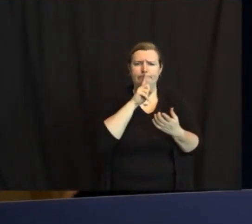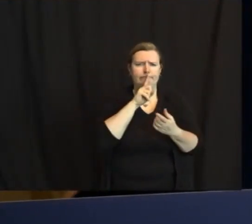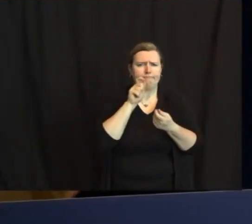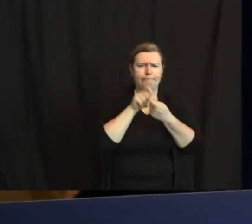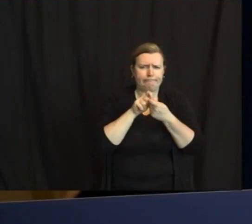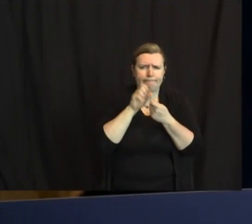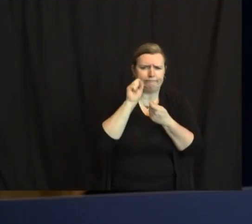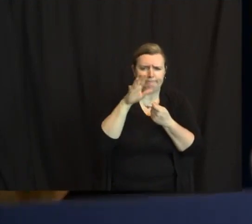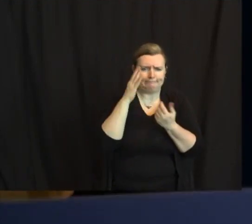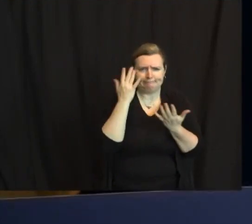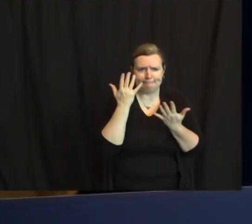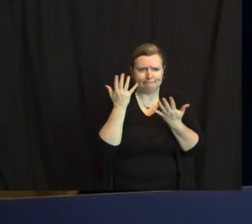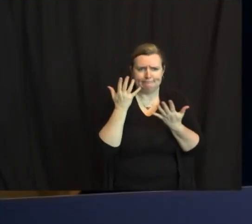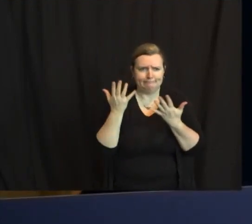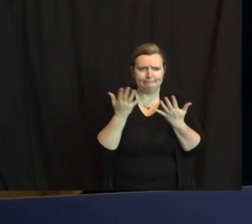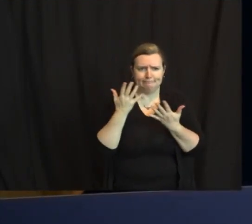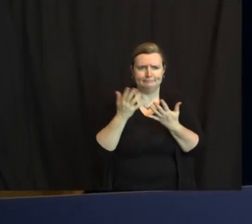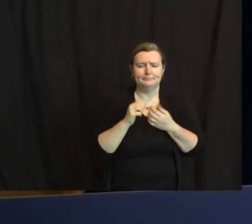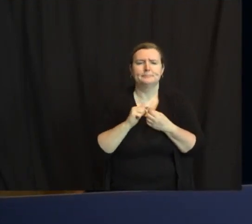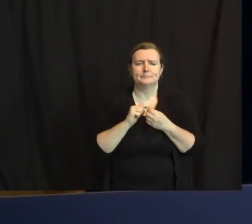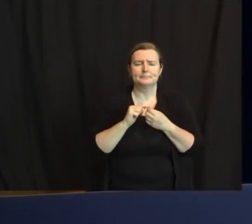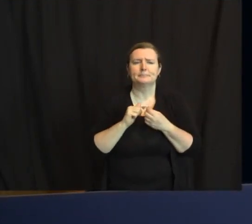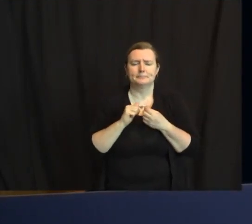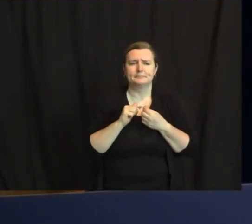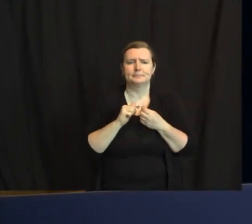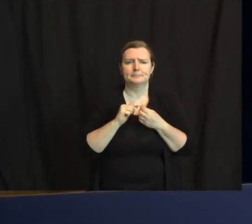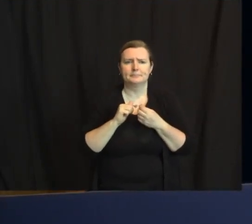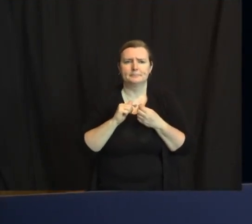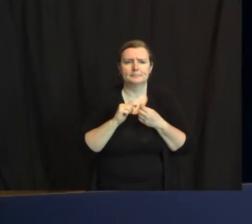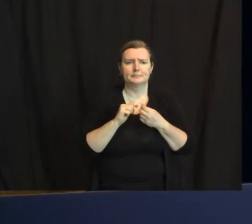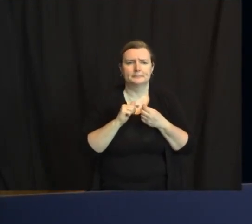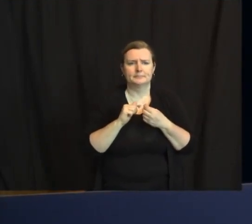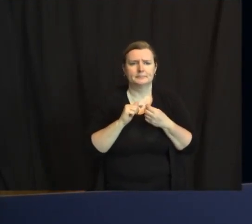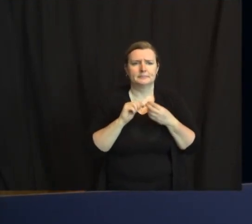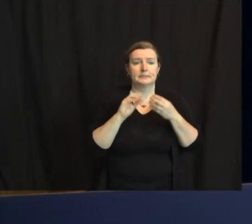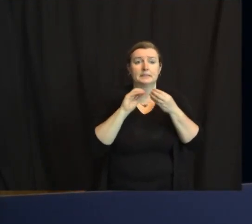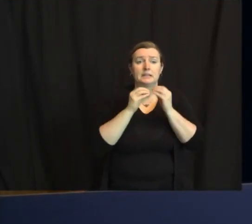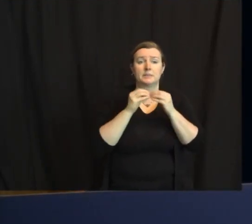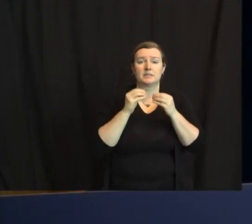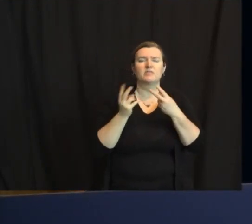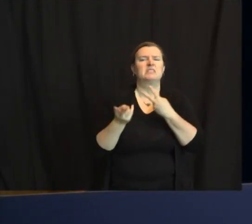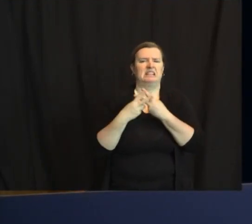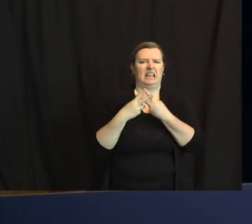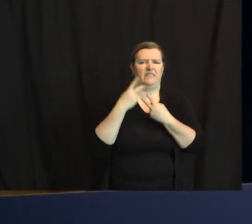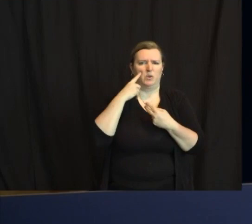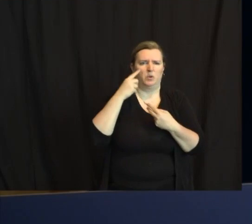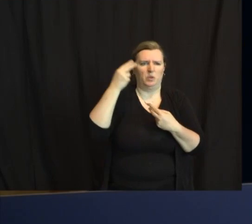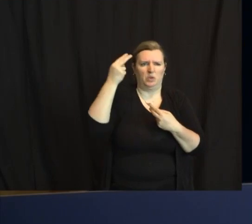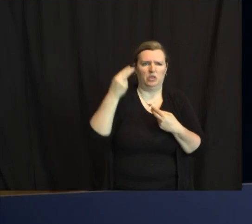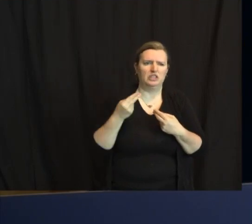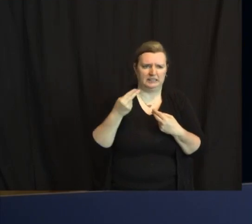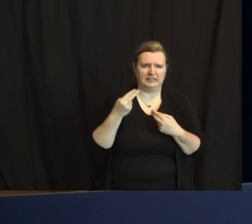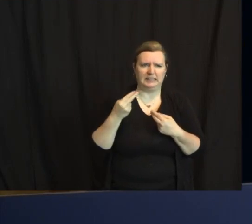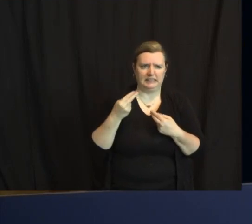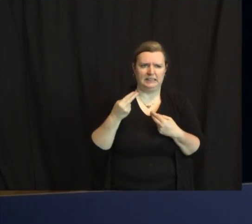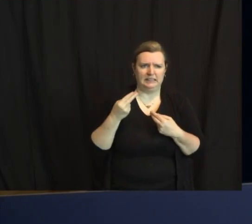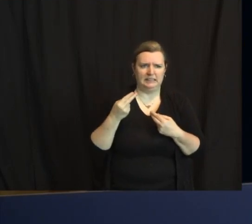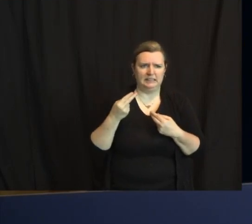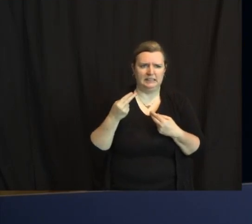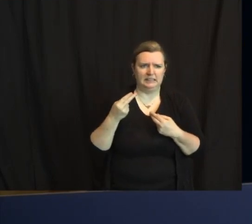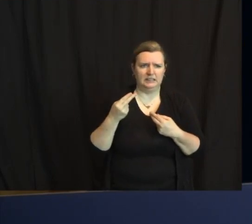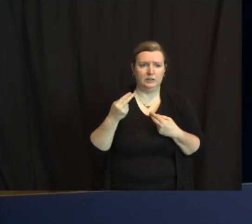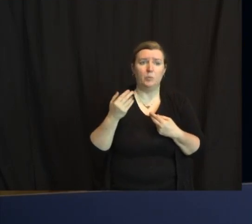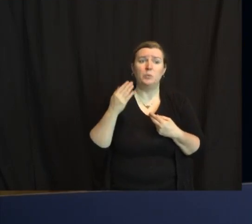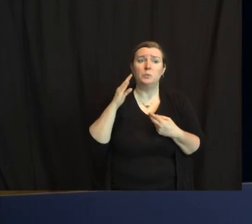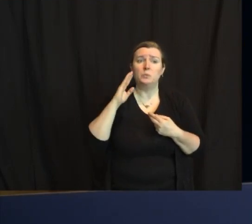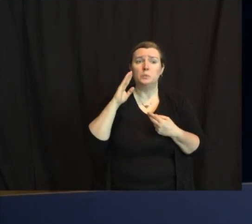numbers, those are embargoed by the U.S. DOL to every Thursday. And so last week's PUA, the first group, couldn't certify till Friday. And we